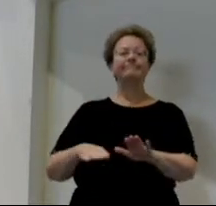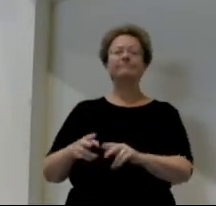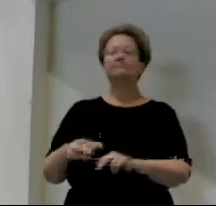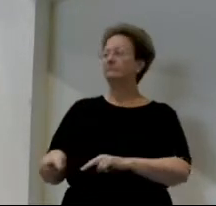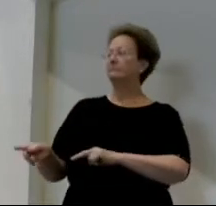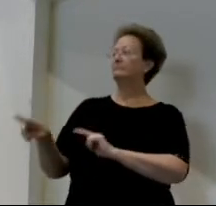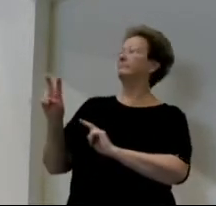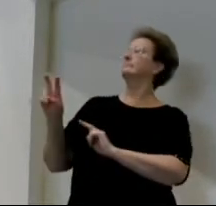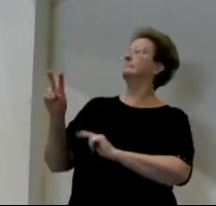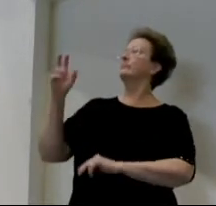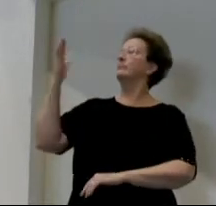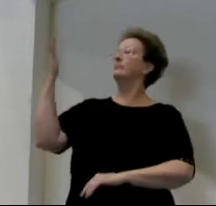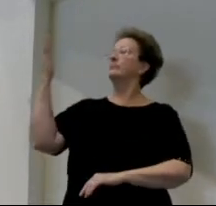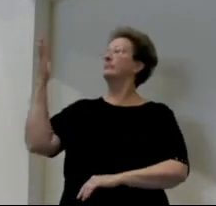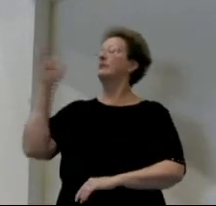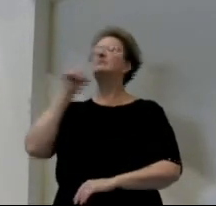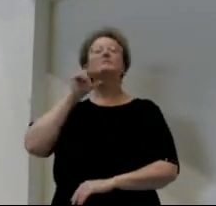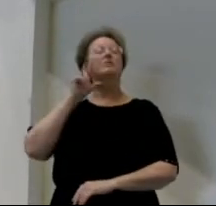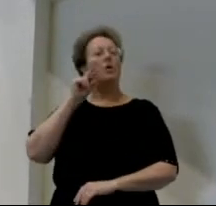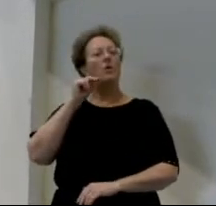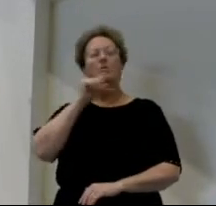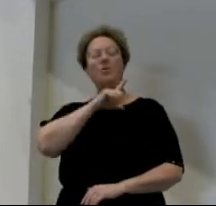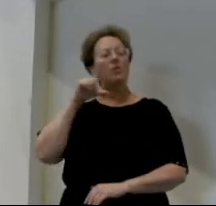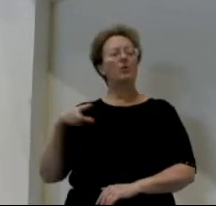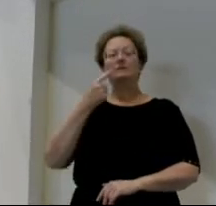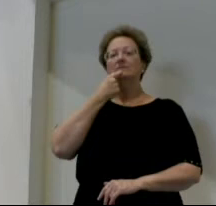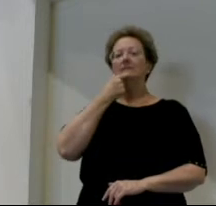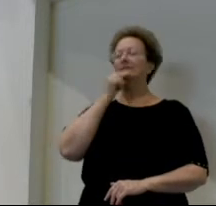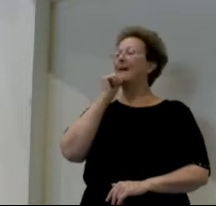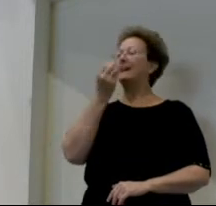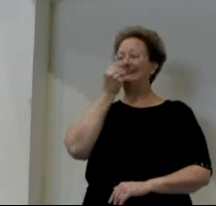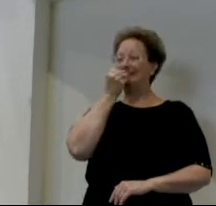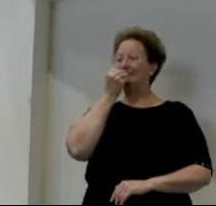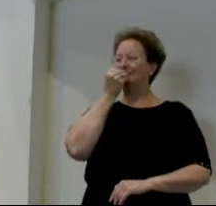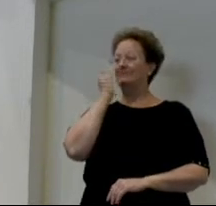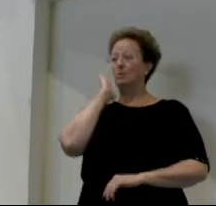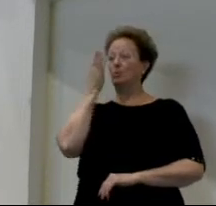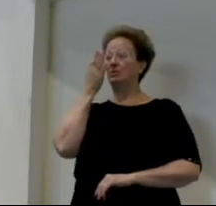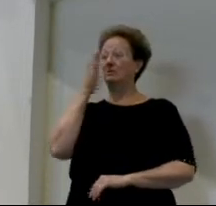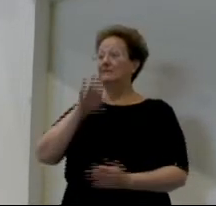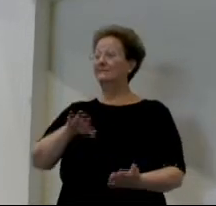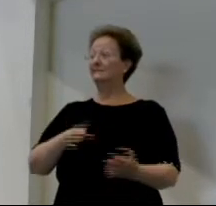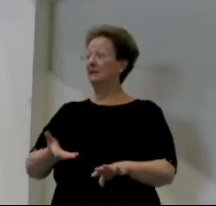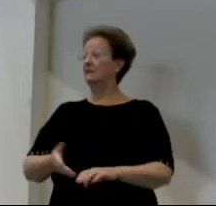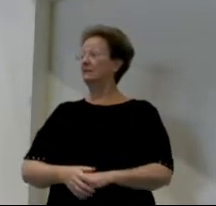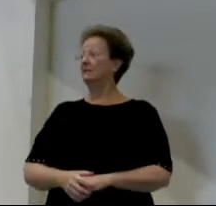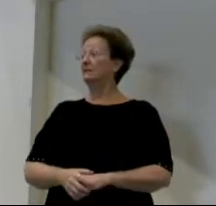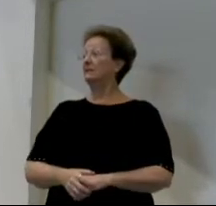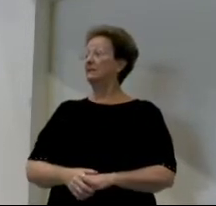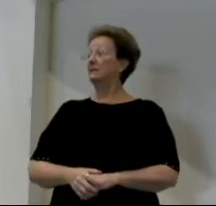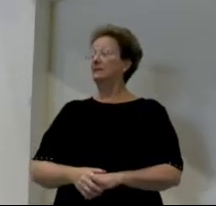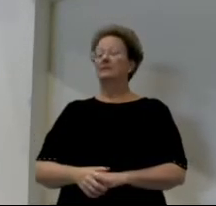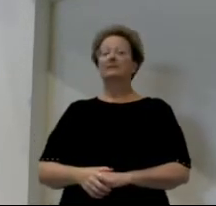said to themselves, no, no, the Lord told us, don't eat of it or you'll die. And by listening to the Lord,